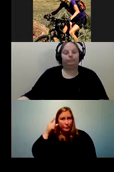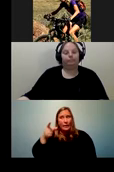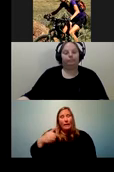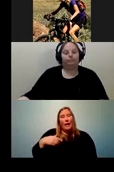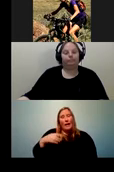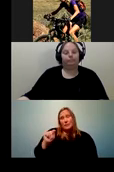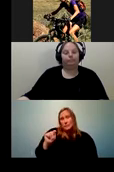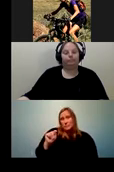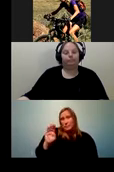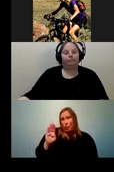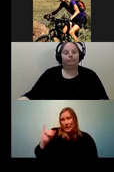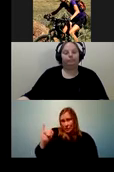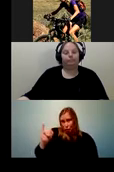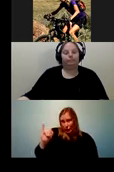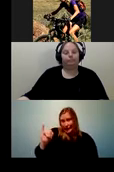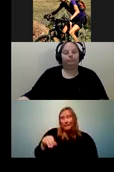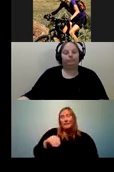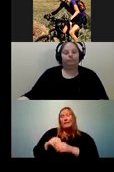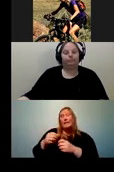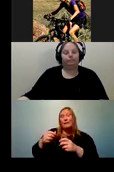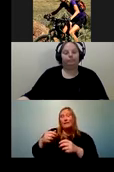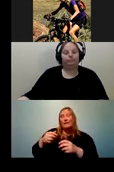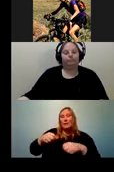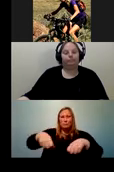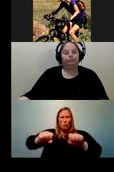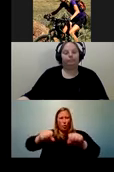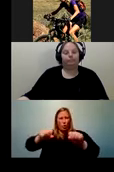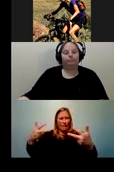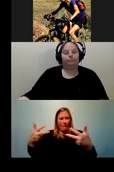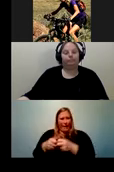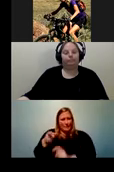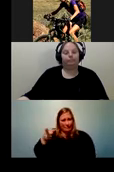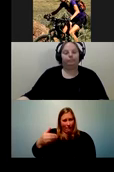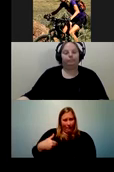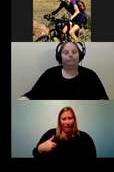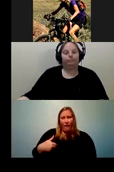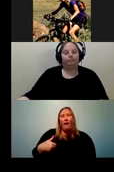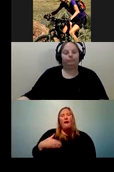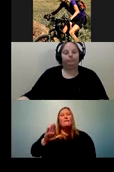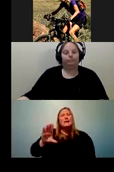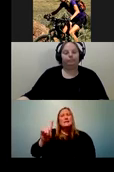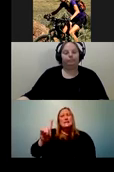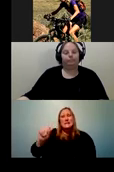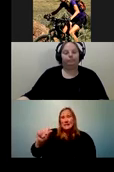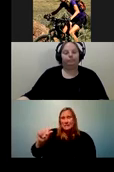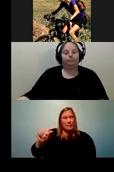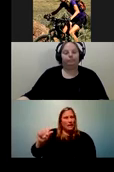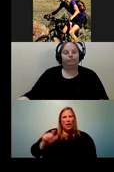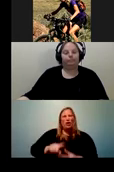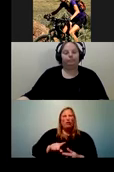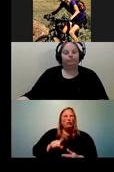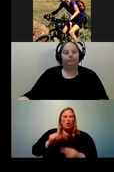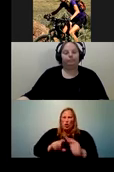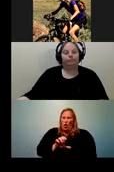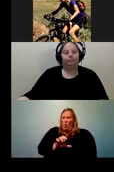in a motorcycle accident, and his disabilities were too severe to be put back out in the community. So he's kept